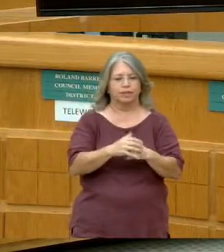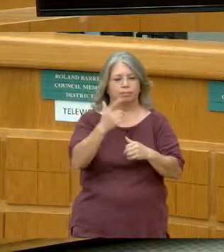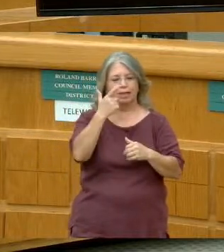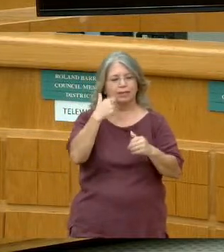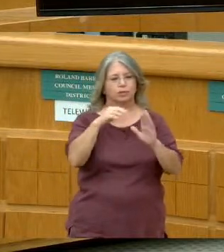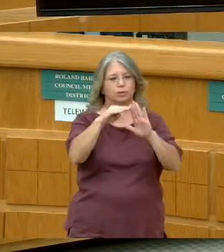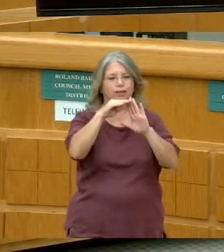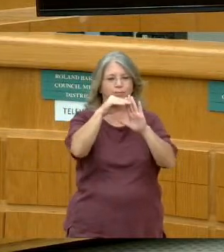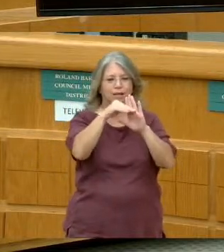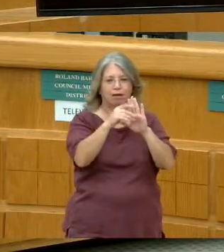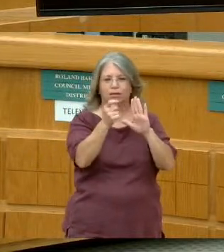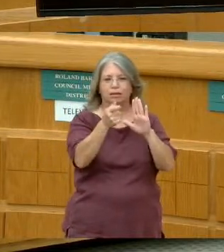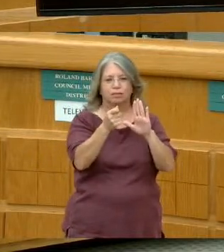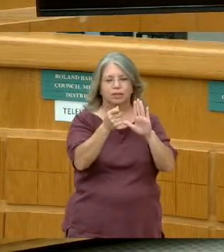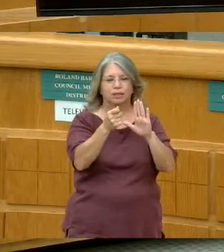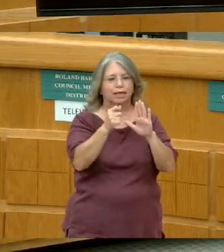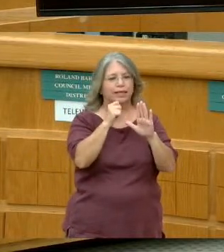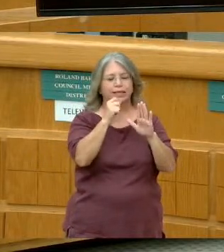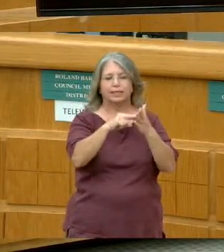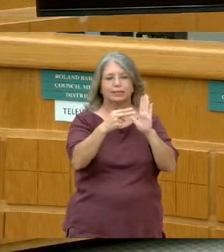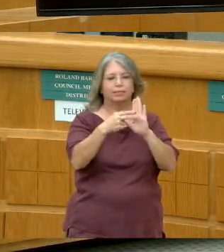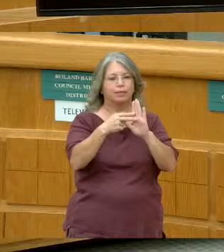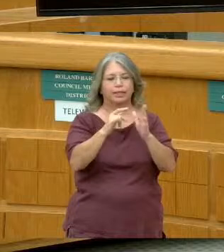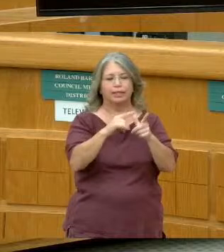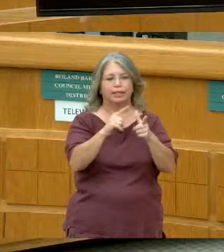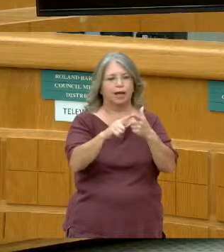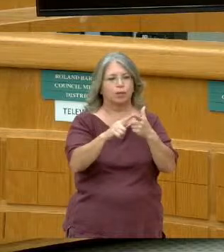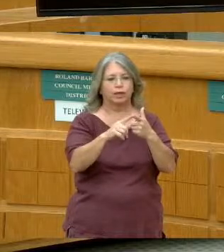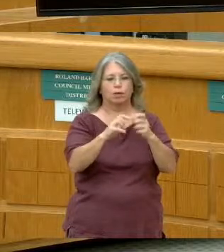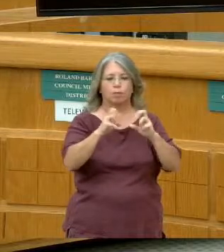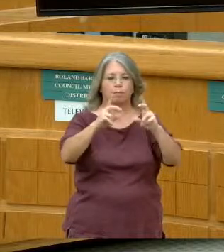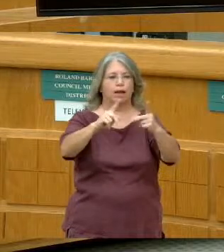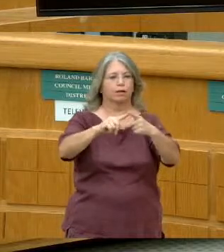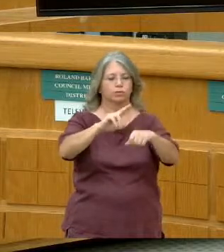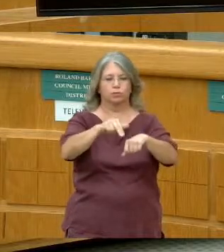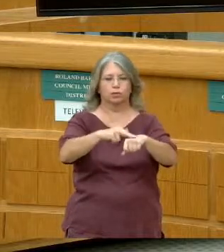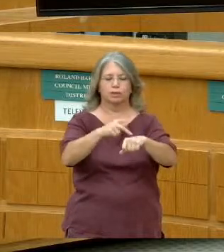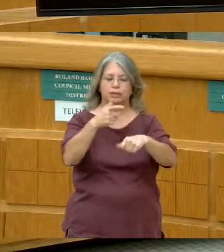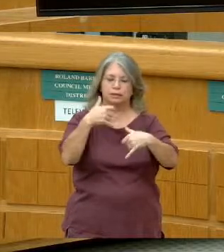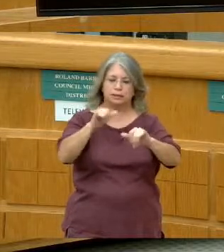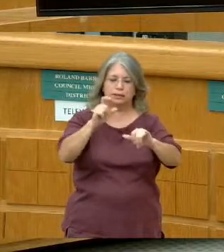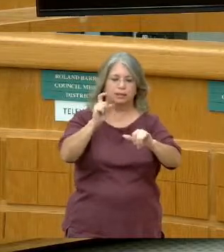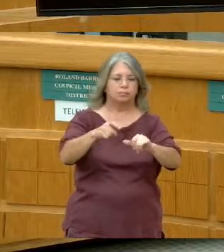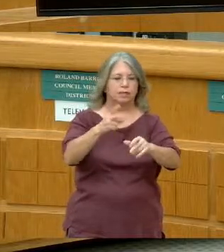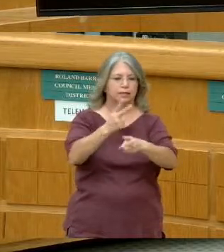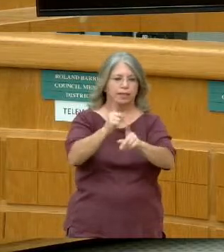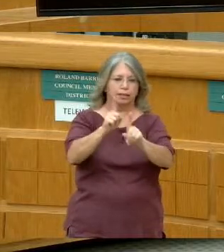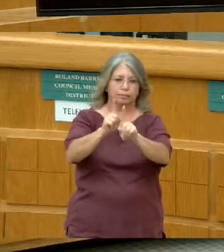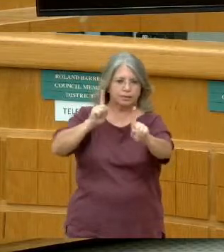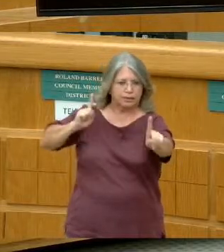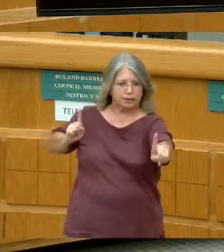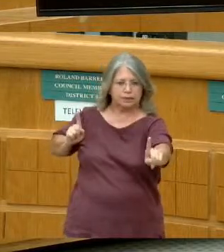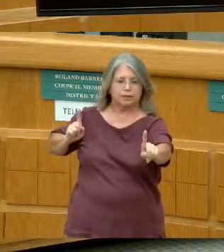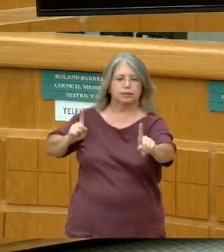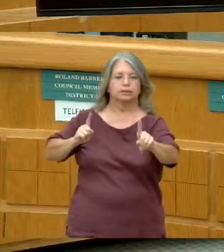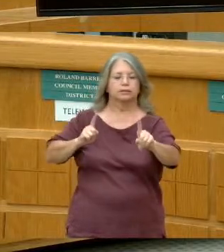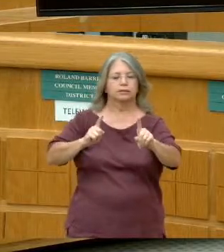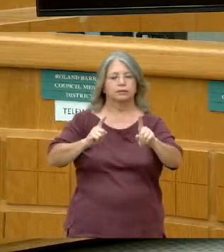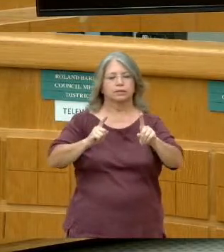that if we back off on the social distancing that it won't go back up. So it's very important for us to continue to keep these